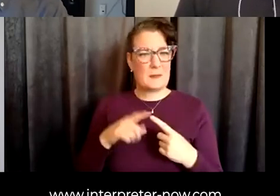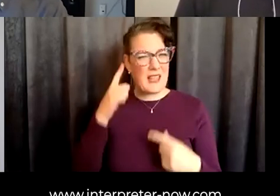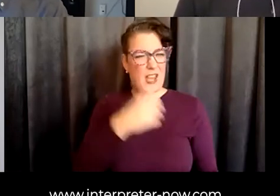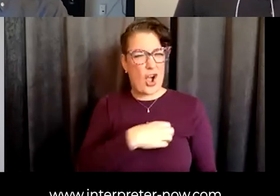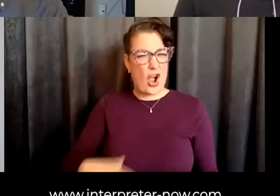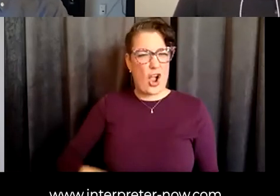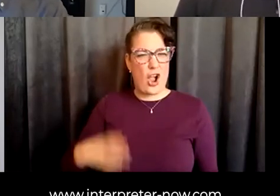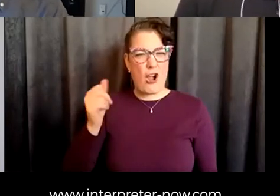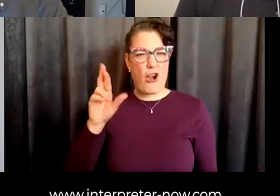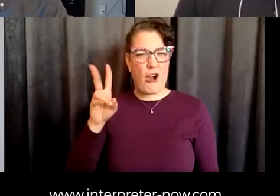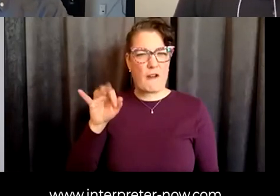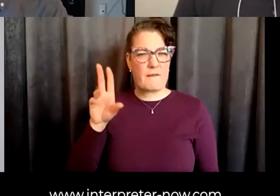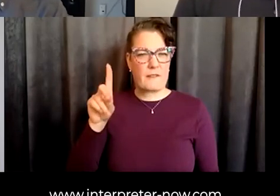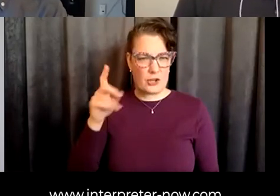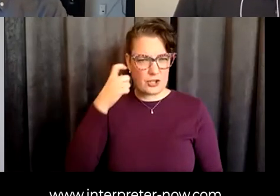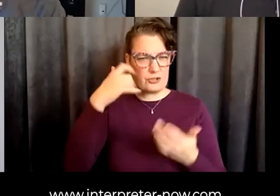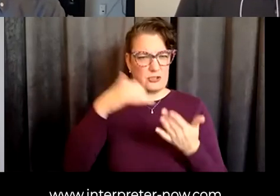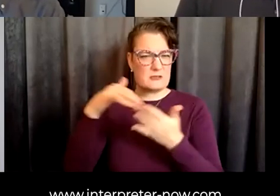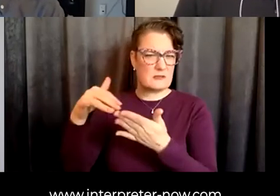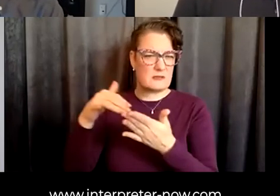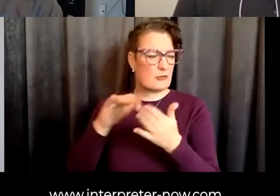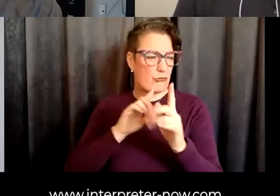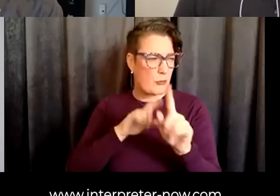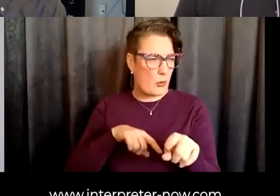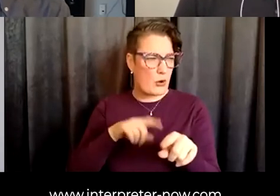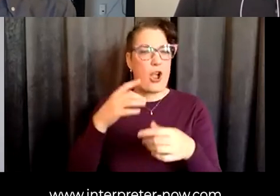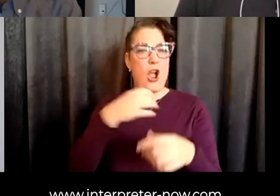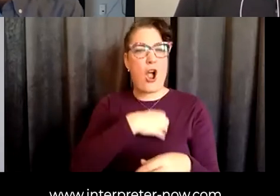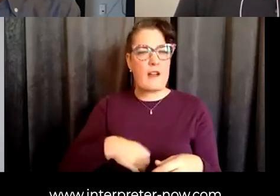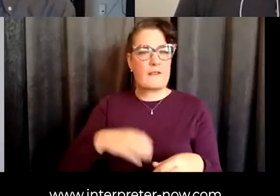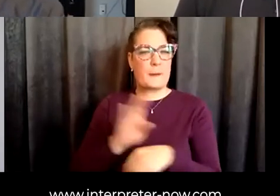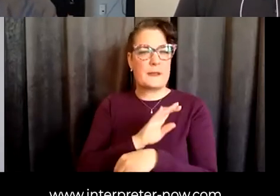did a report or a study on the Harvard Business Review